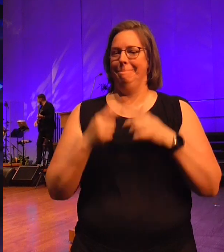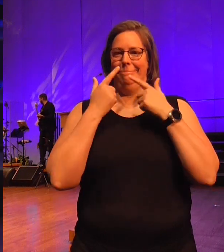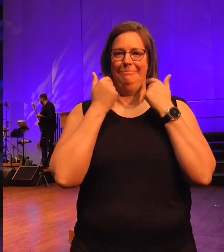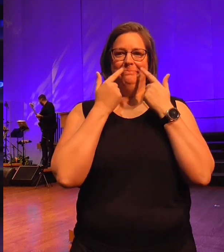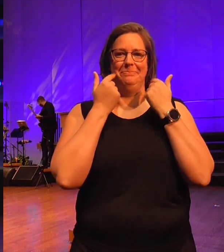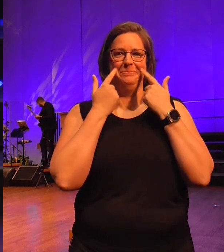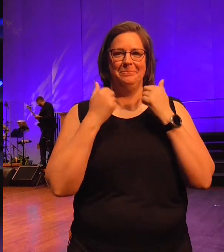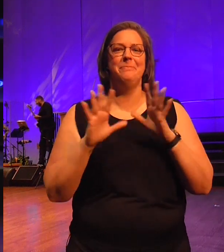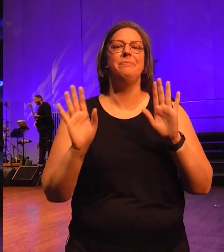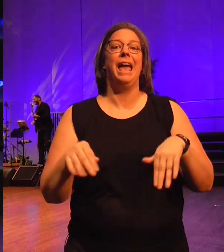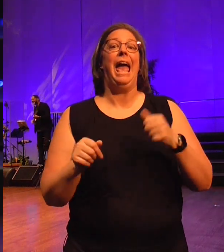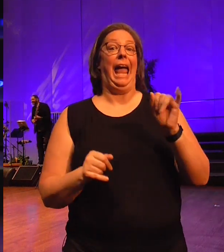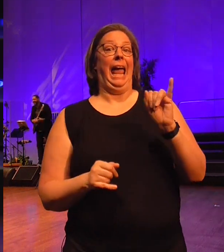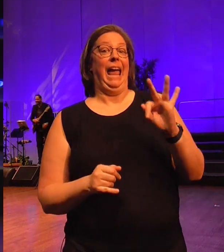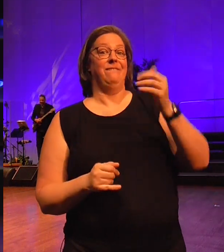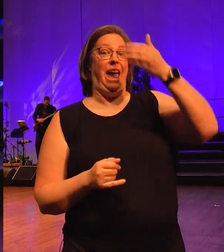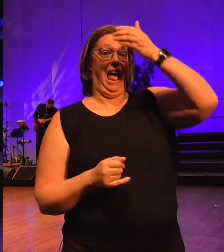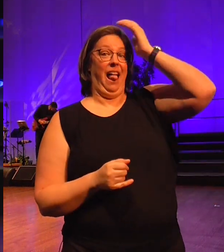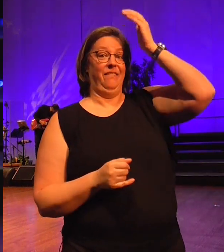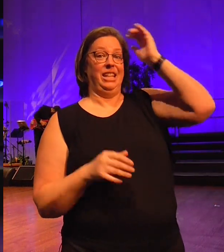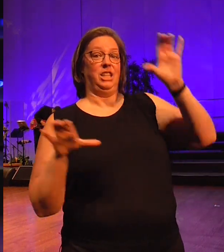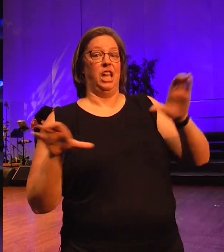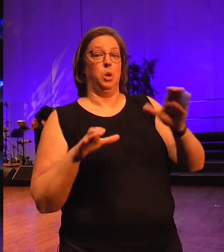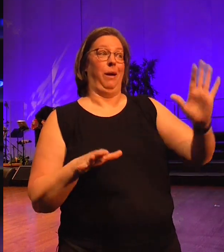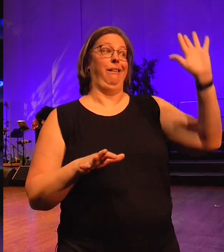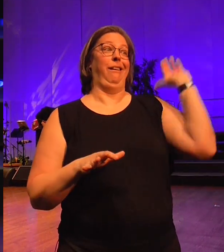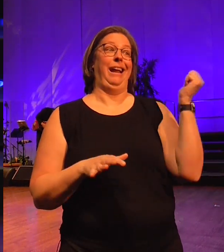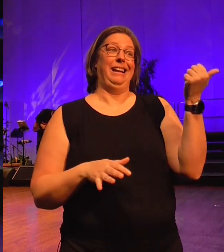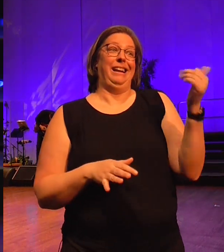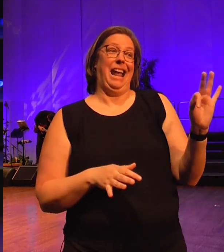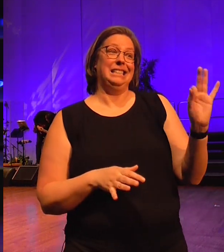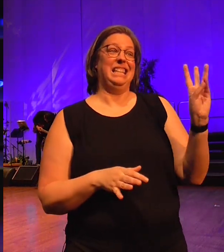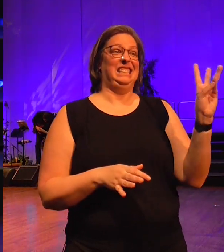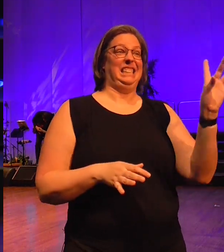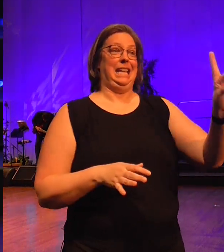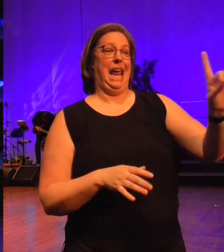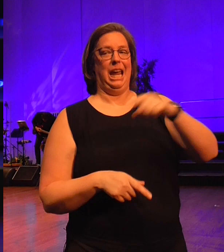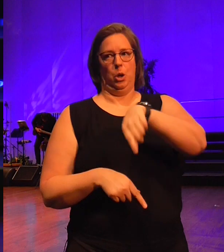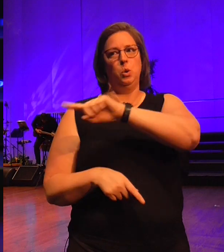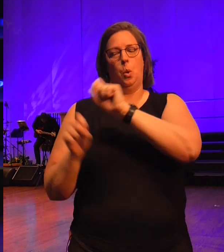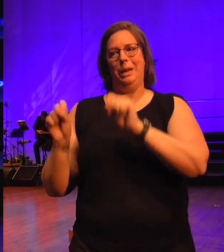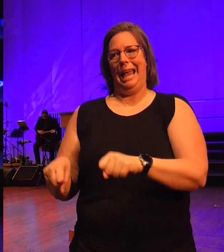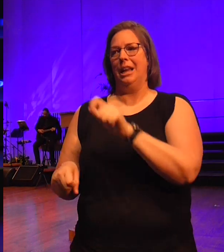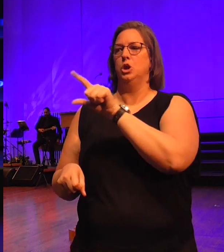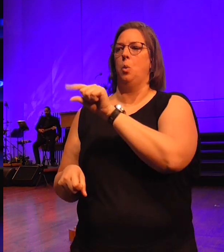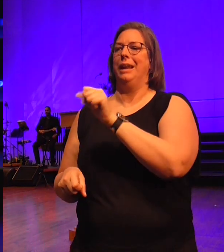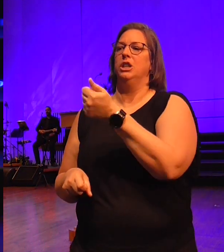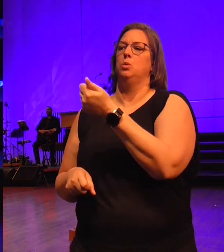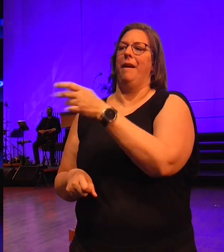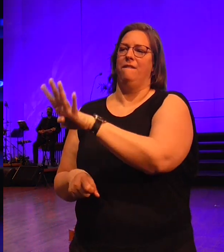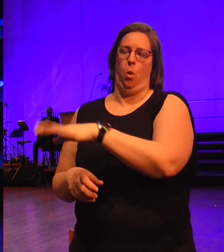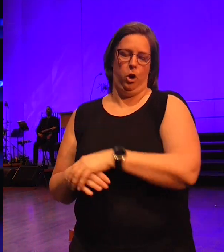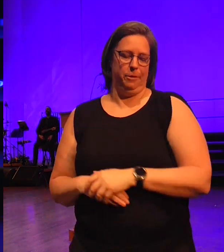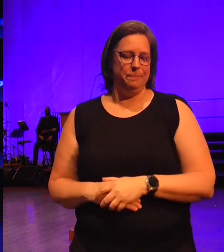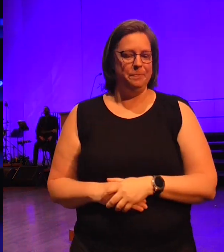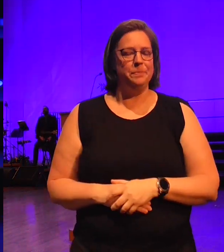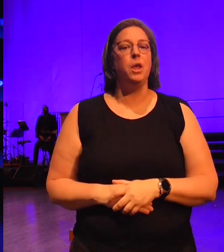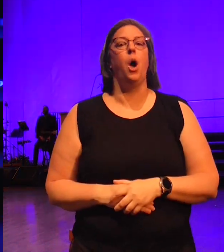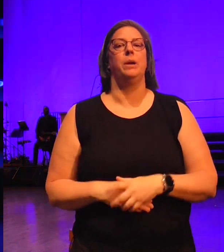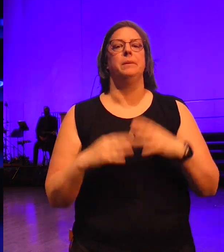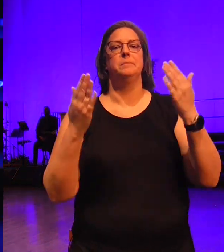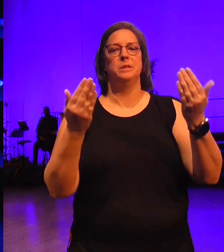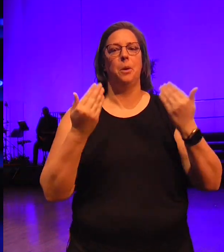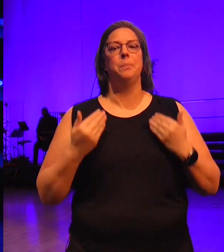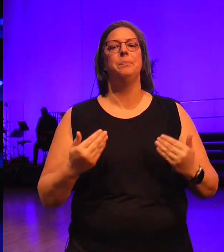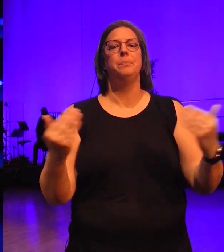If Elvis can do it in 1968, you can do it in 2024. Let's have a prayer. Just moving into that